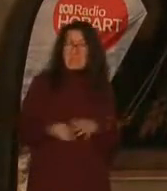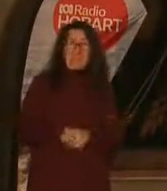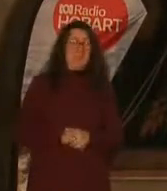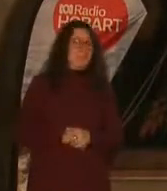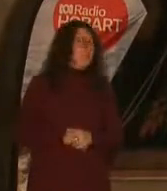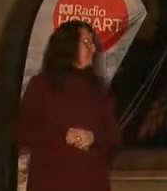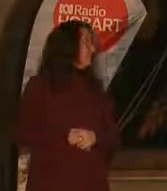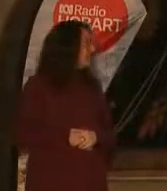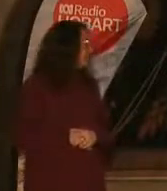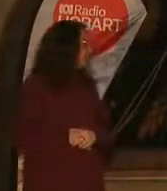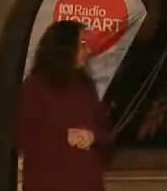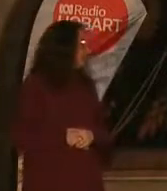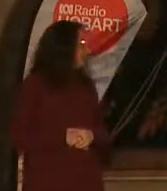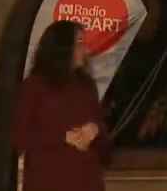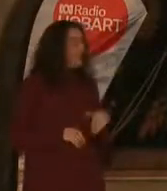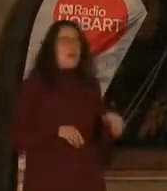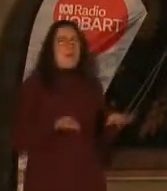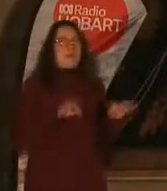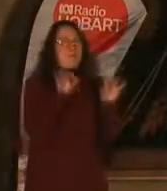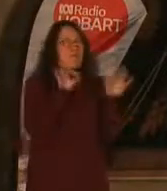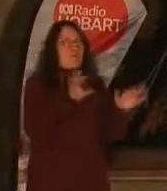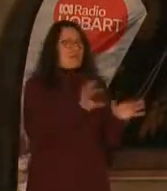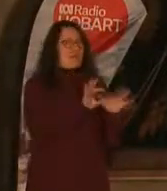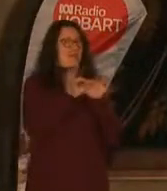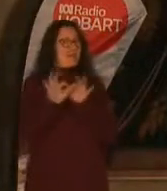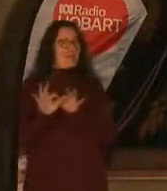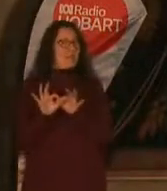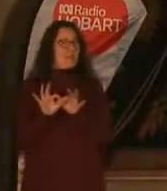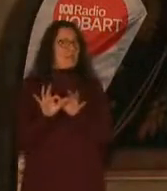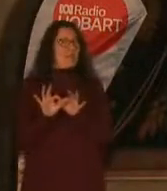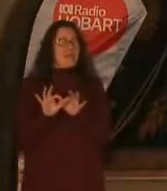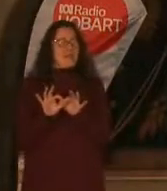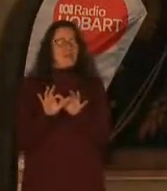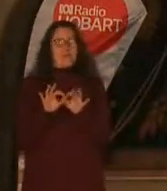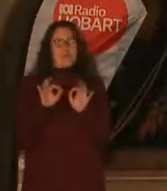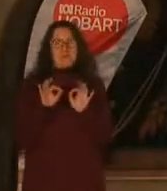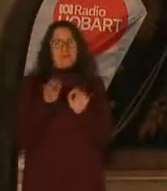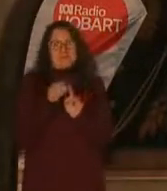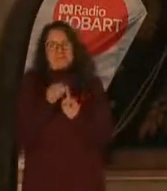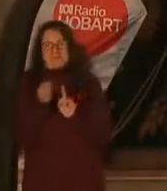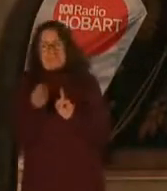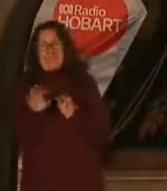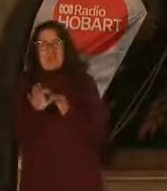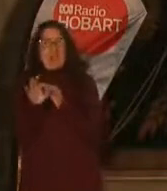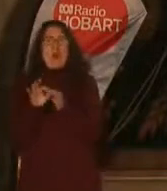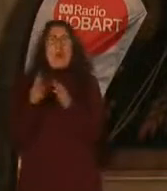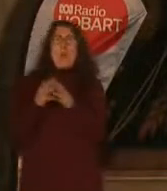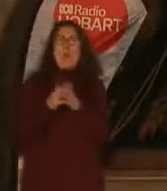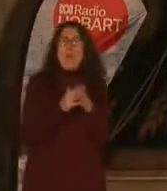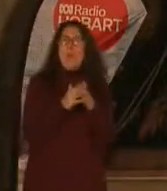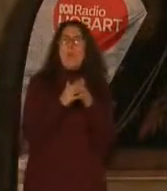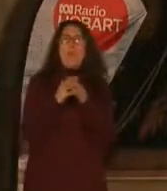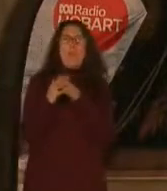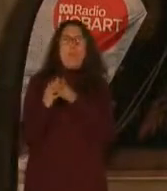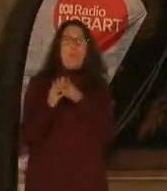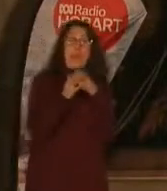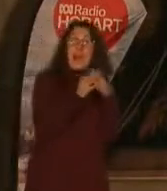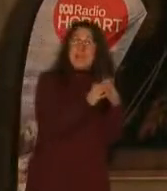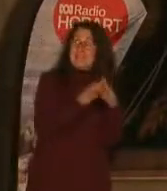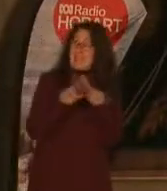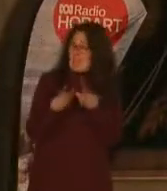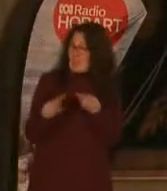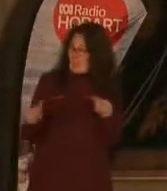to me, a perfect segue to talking about how sort of Western linguistics also have been able to help us revive our language, Theresa,